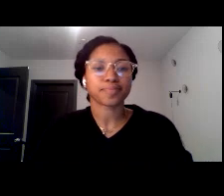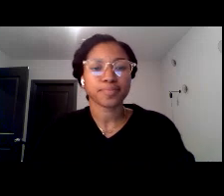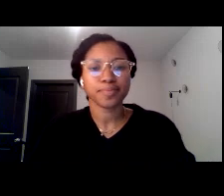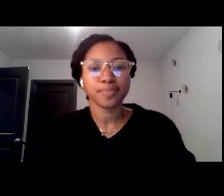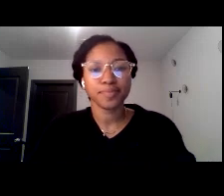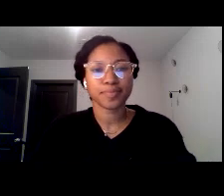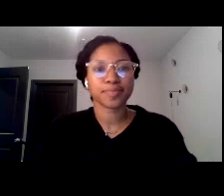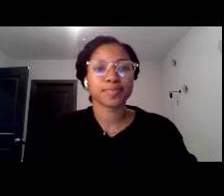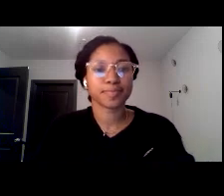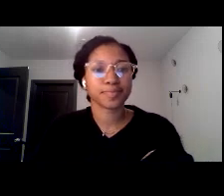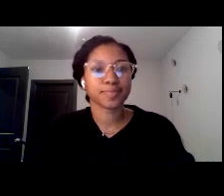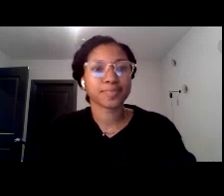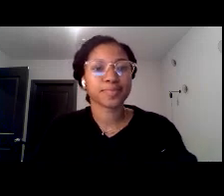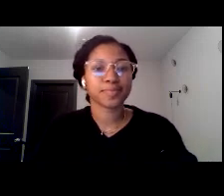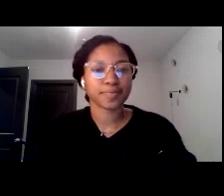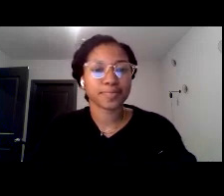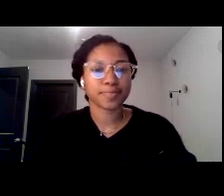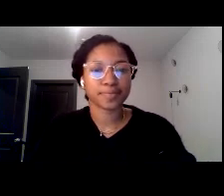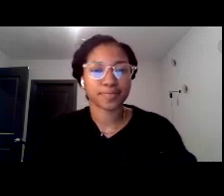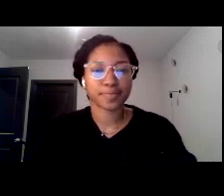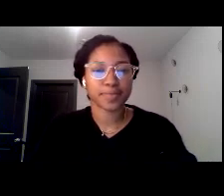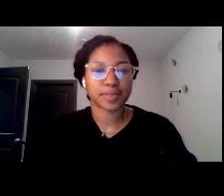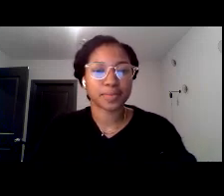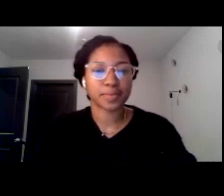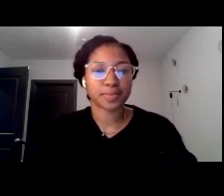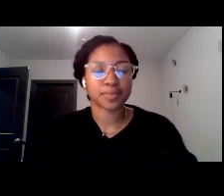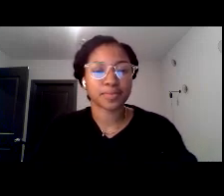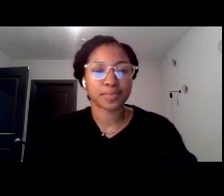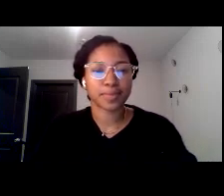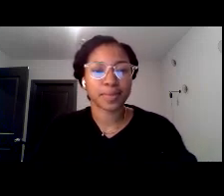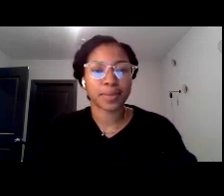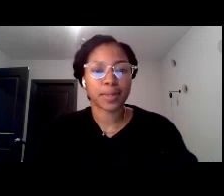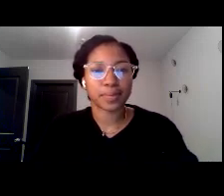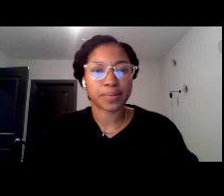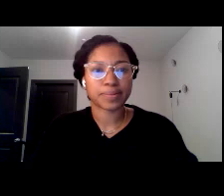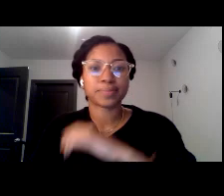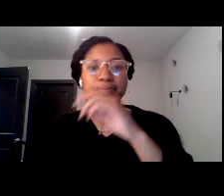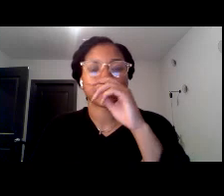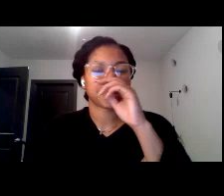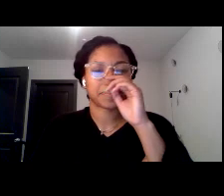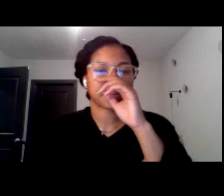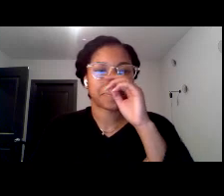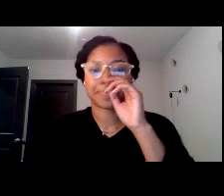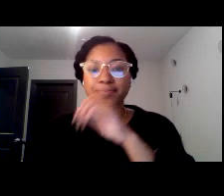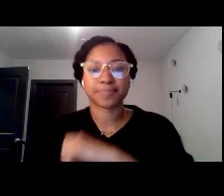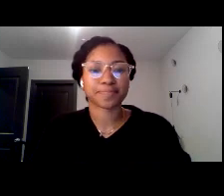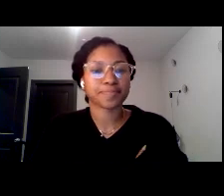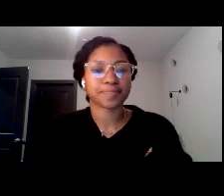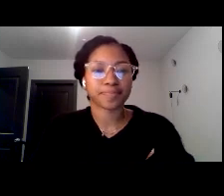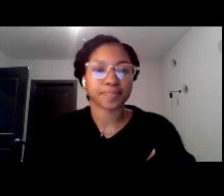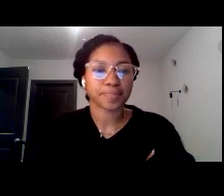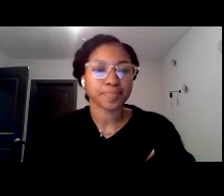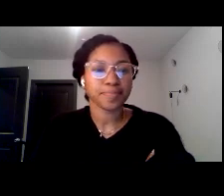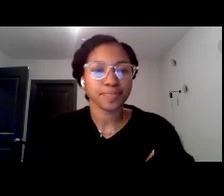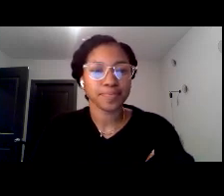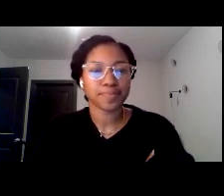have kind of 15 minutes left that we had for this webinar. So be